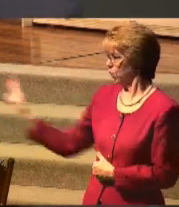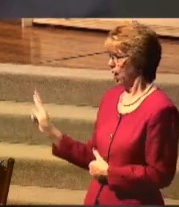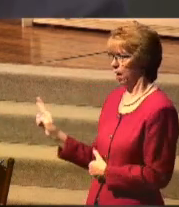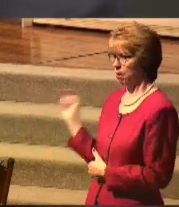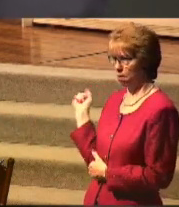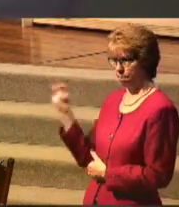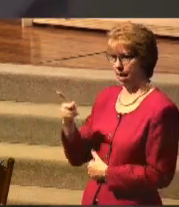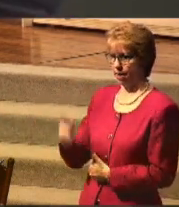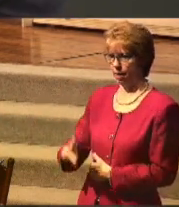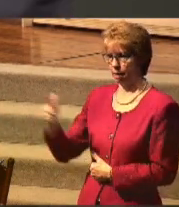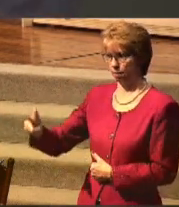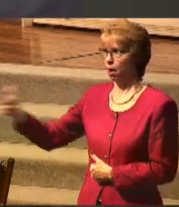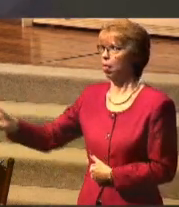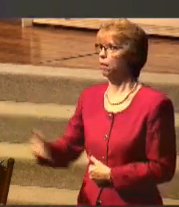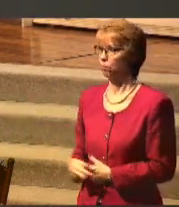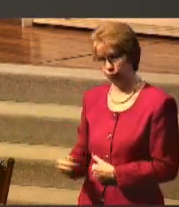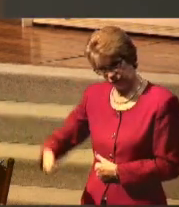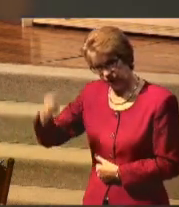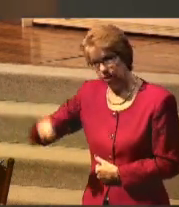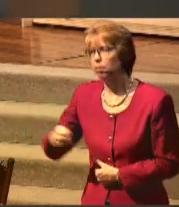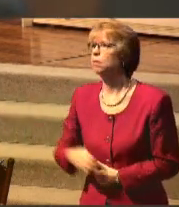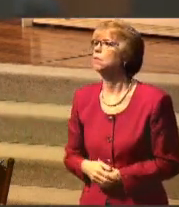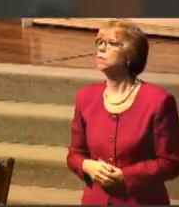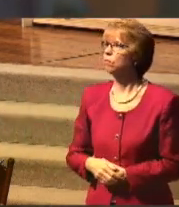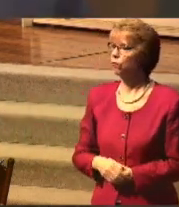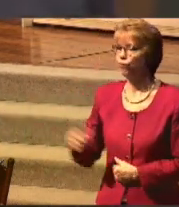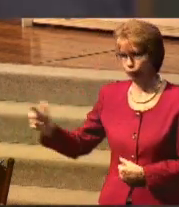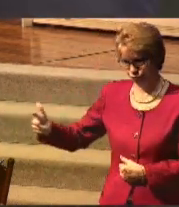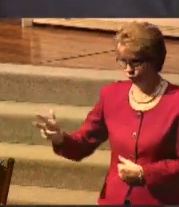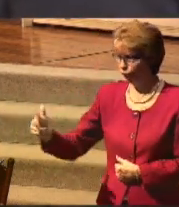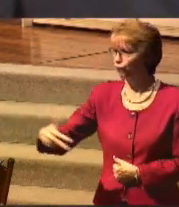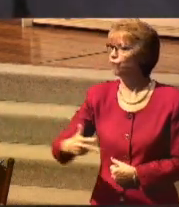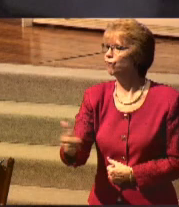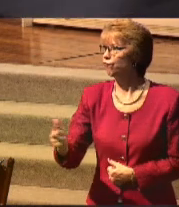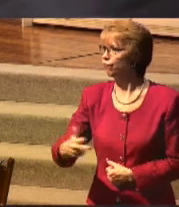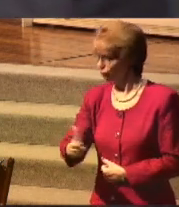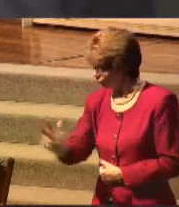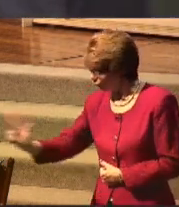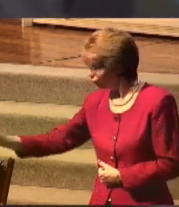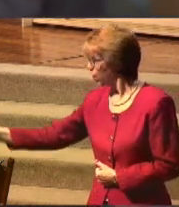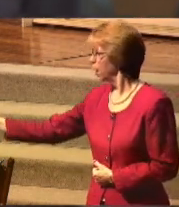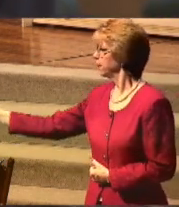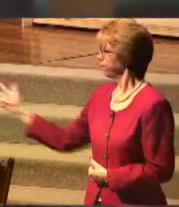And I turned right into the parking lot, signal, you know, and